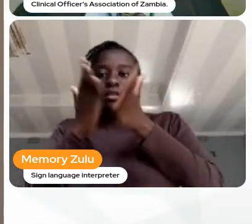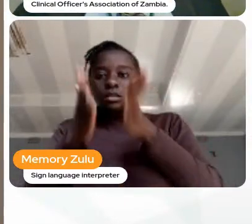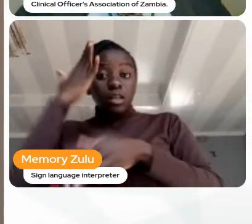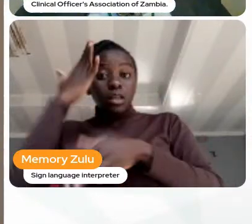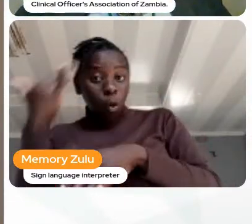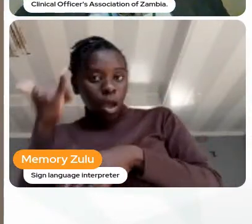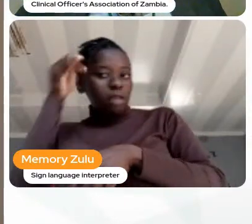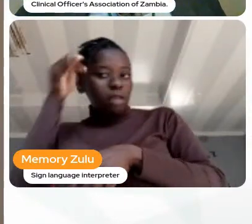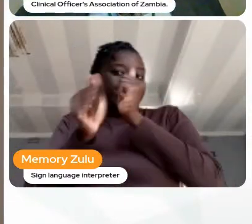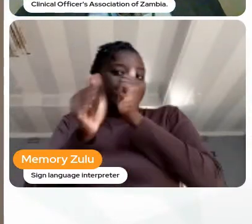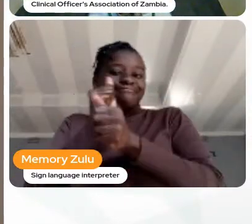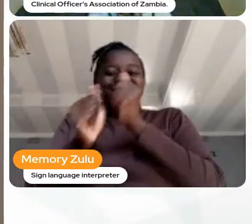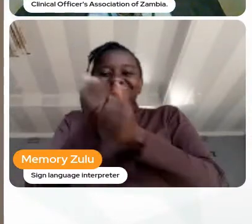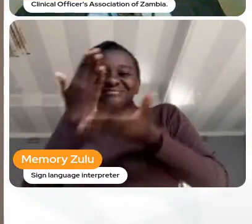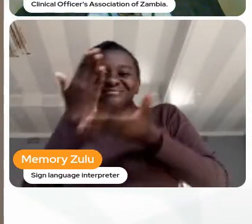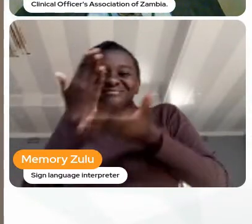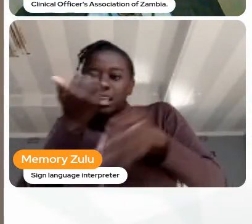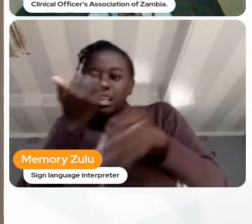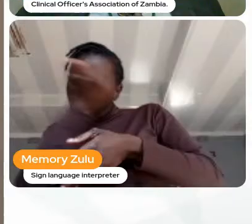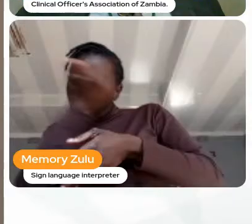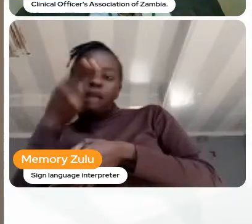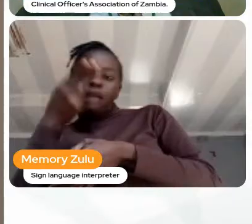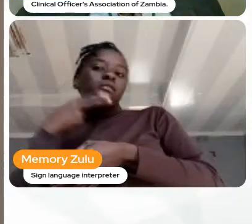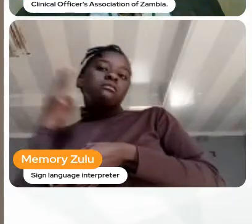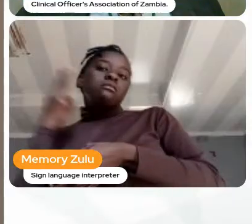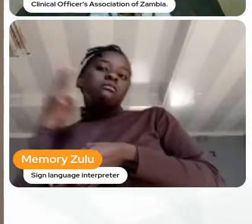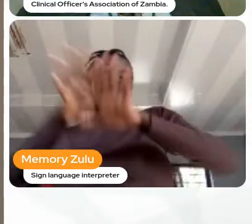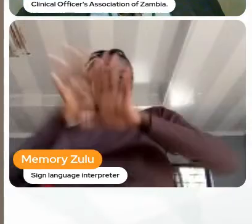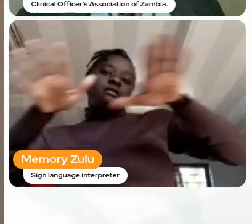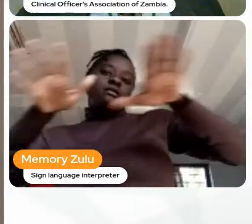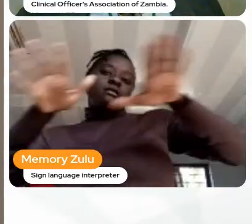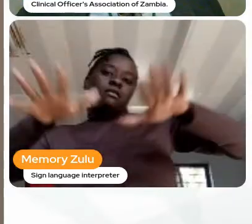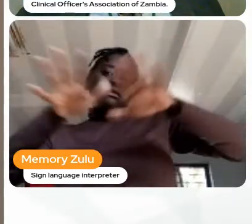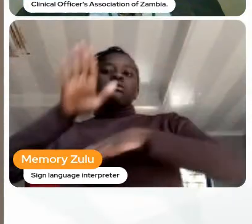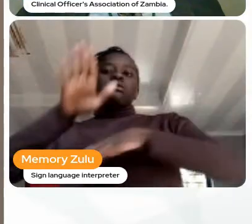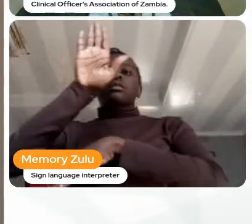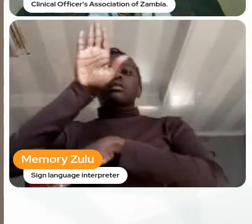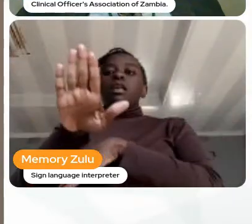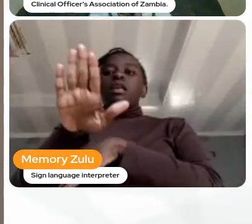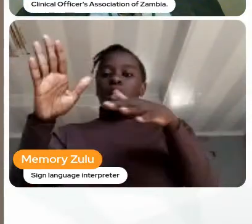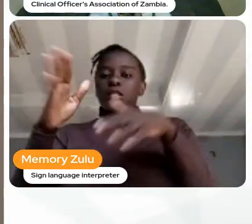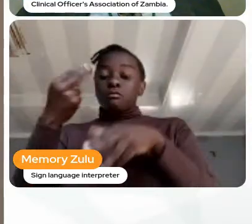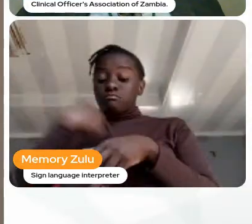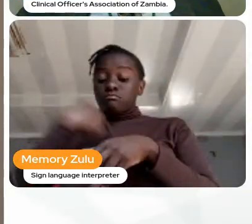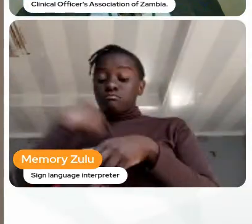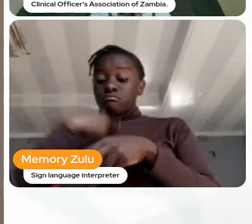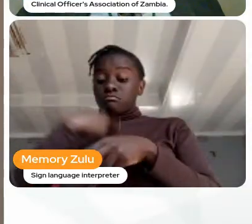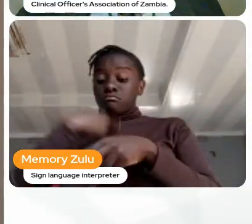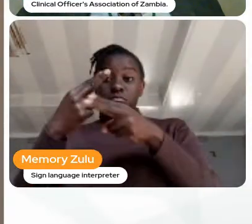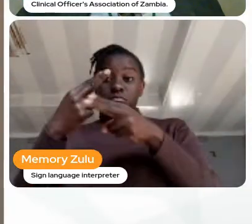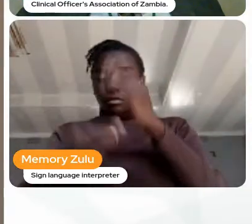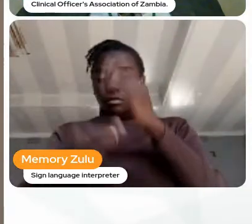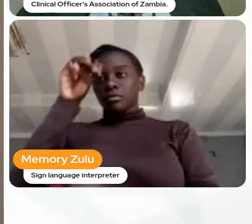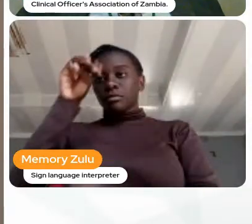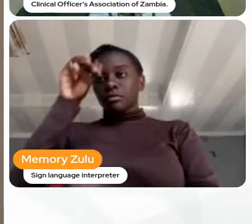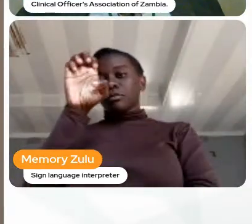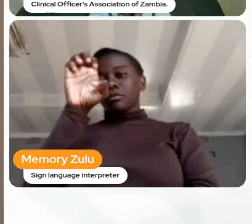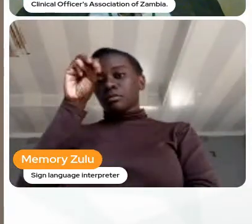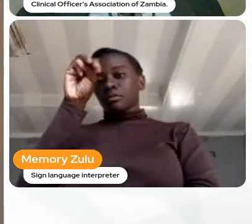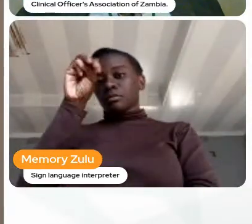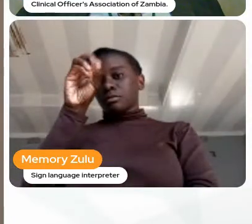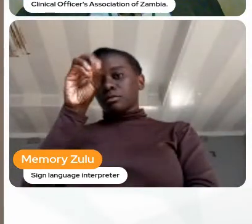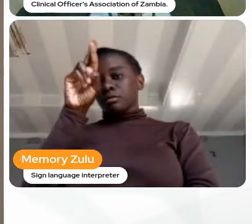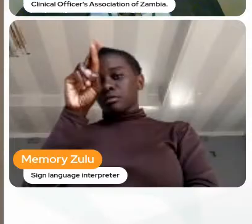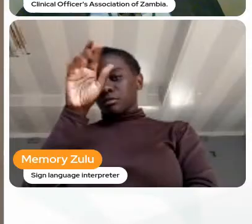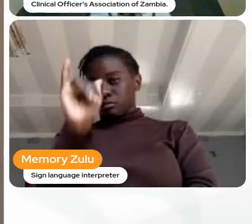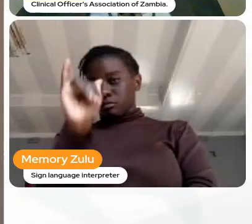this show, we have Memory Zulu. Memory is the one helping us to just do the science and ensure that our